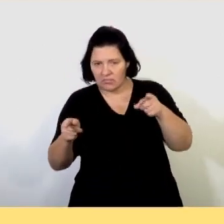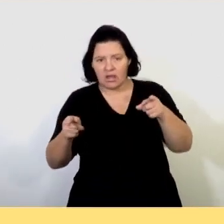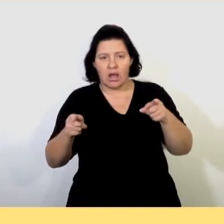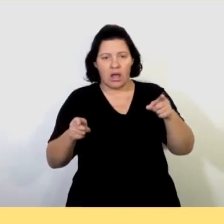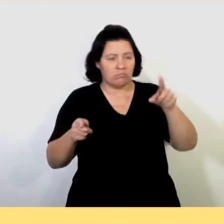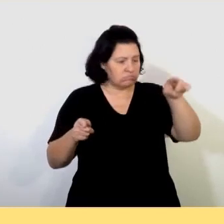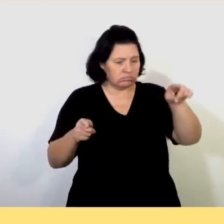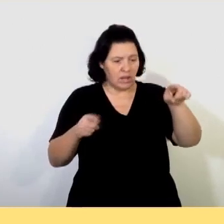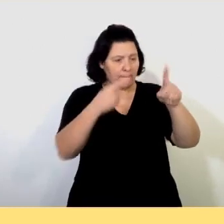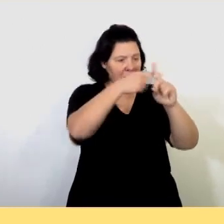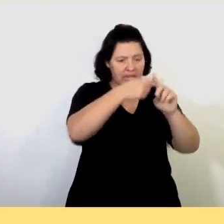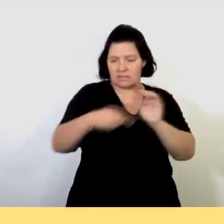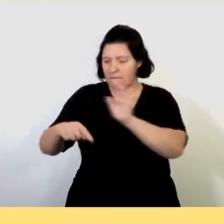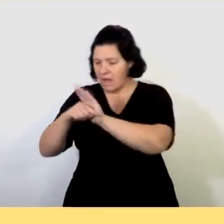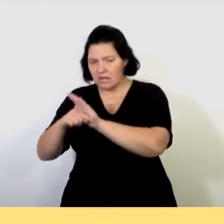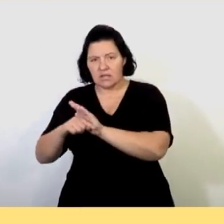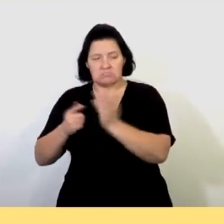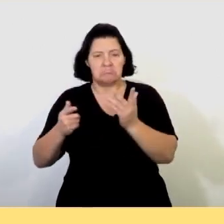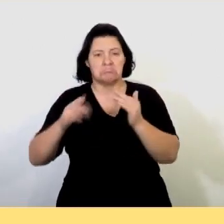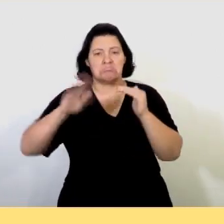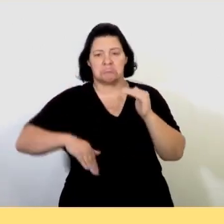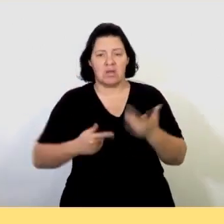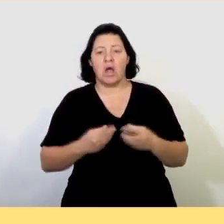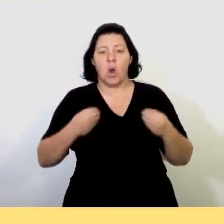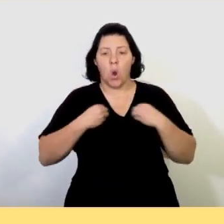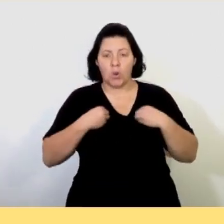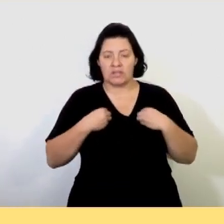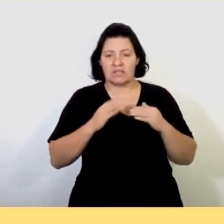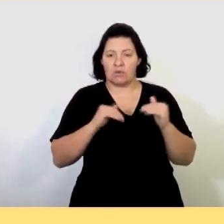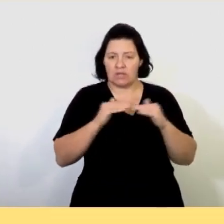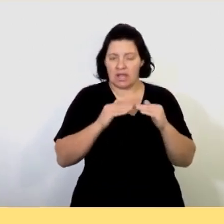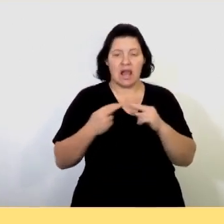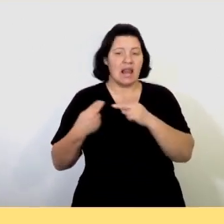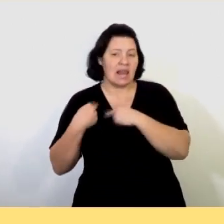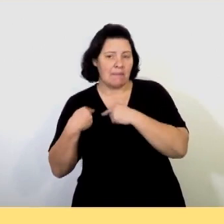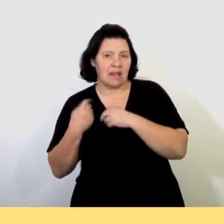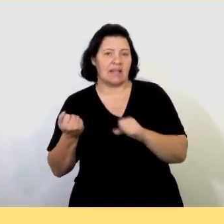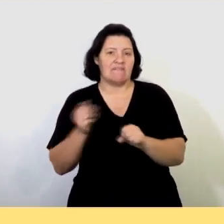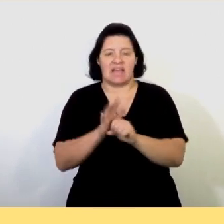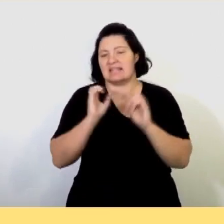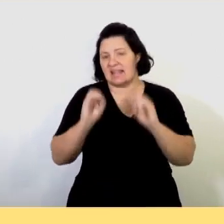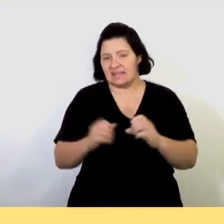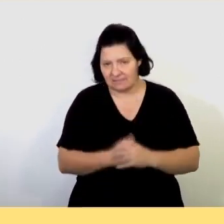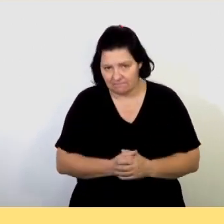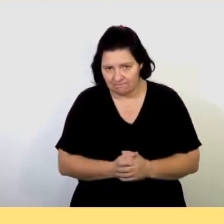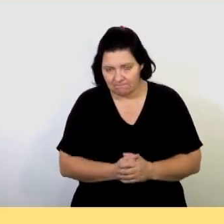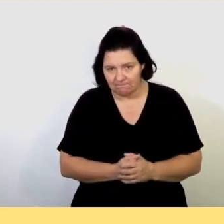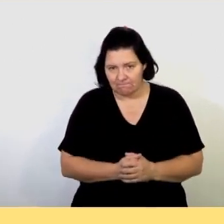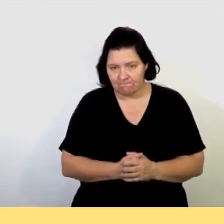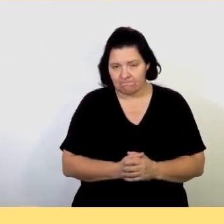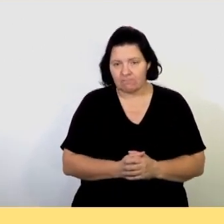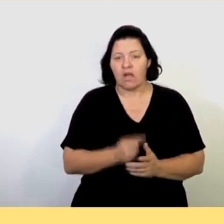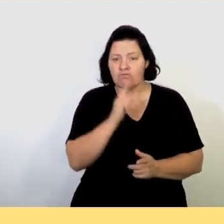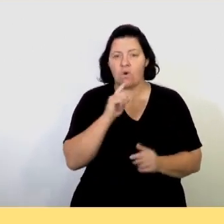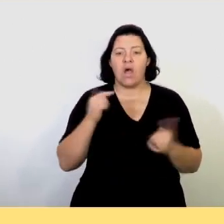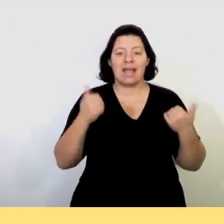0. Remember, your owner's equity, no effect, liabilities, no effect. All right?